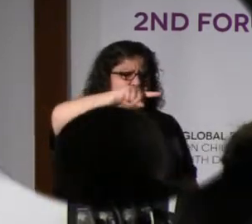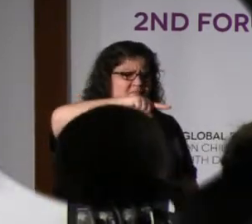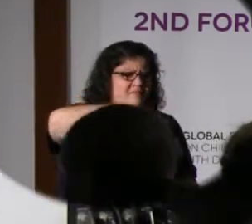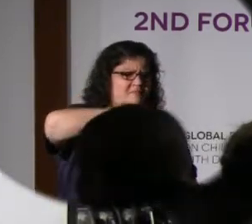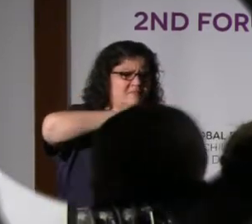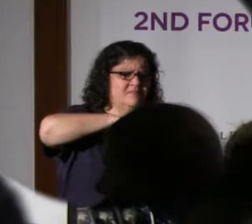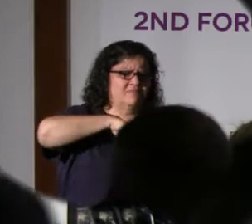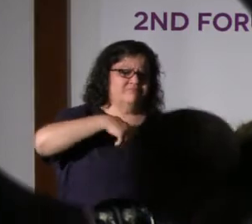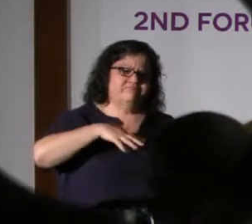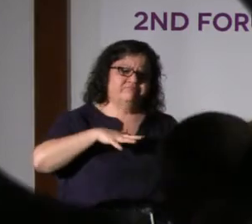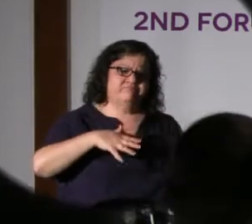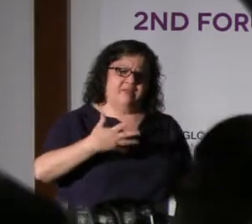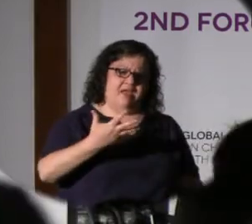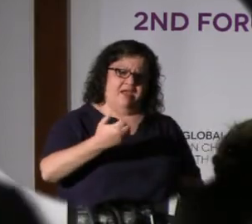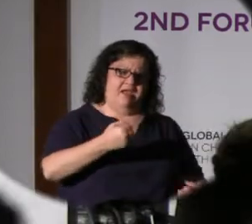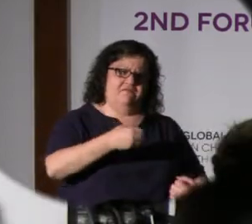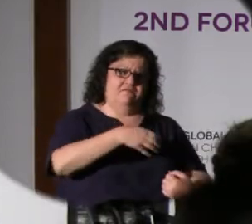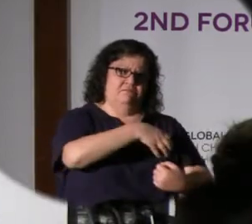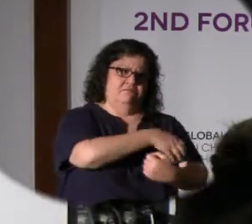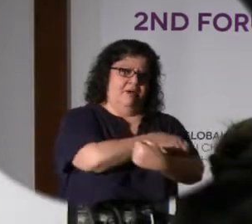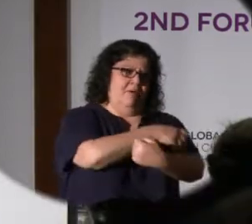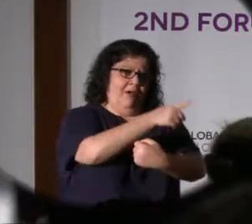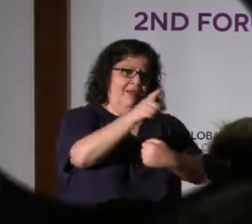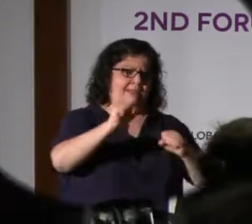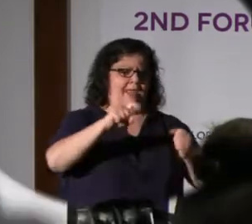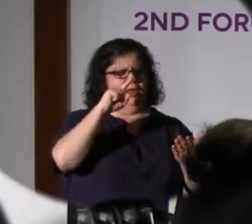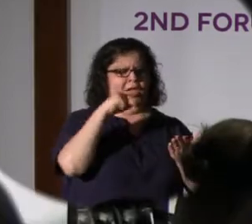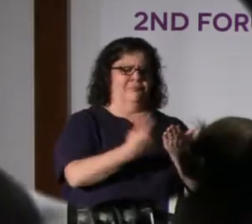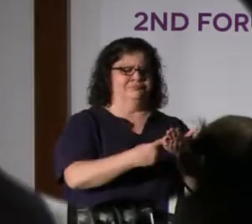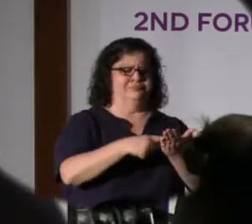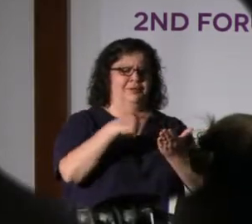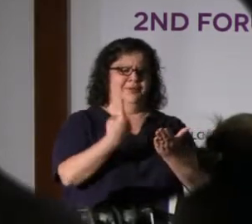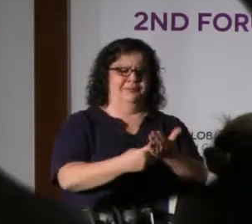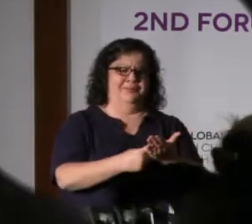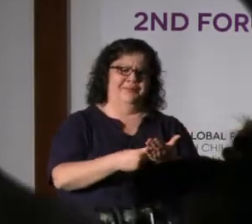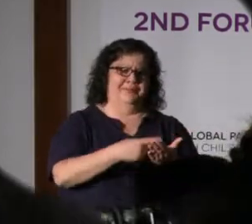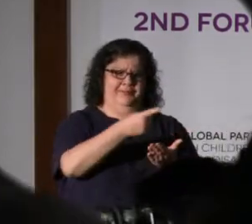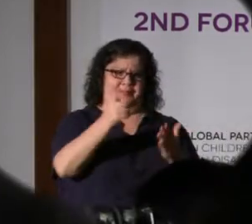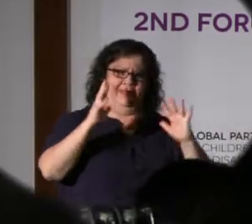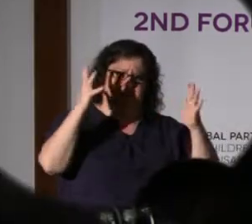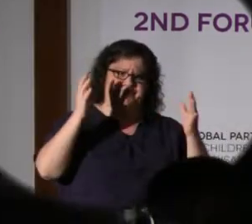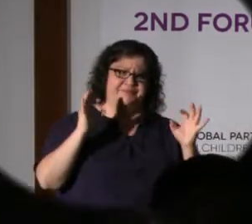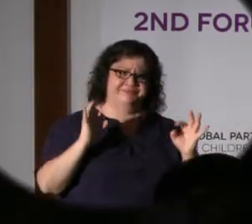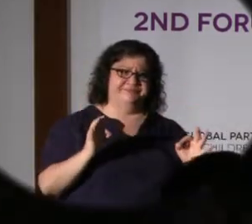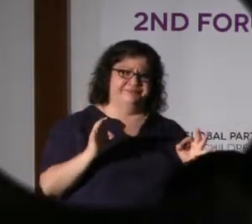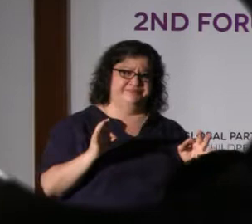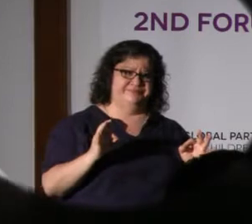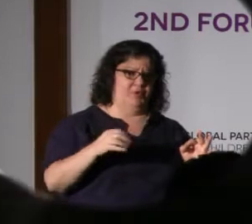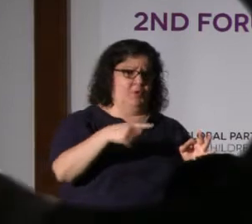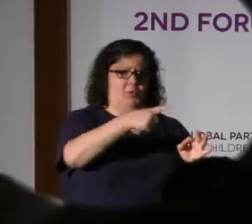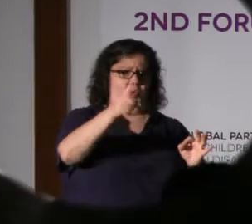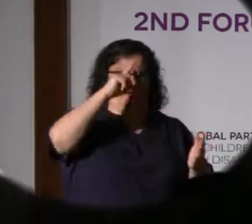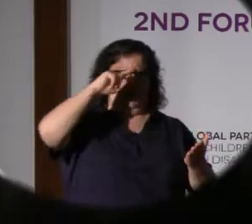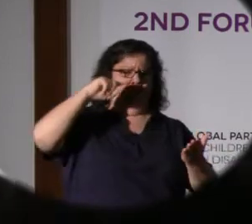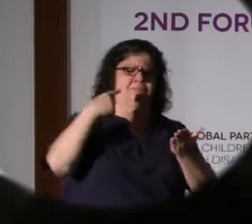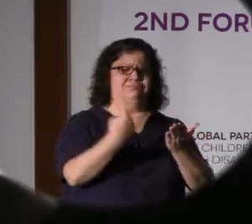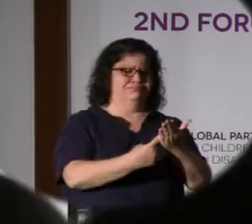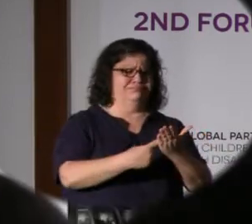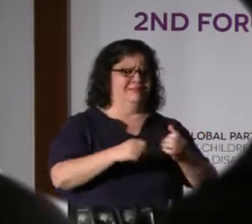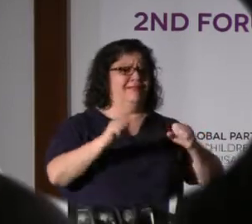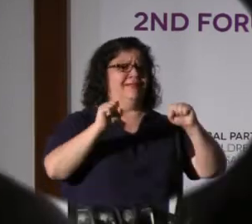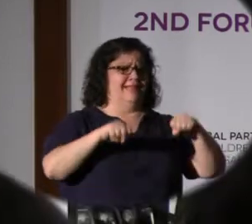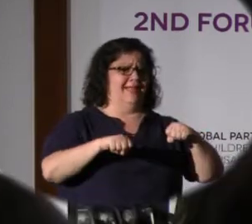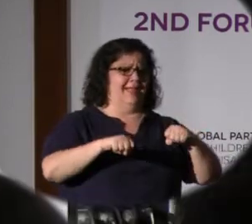decisions, to take actions that can change the lives of persons